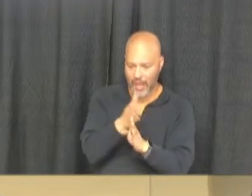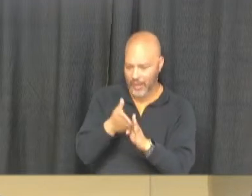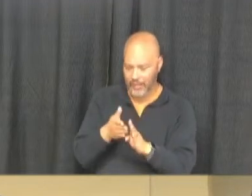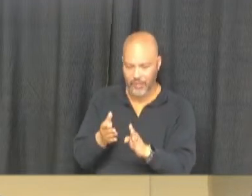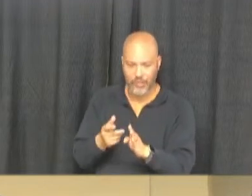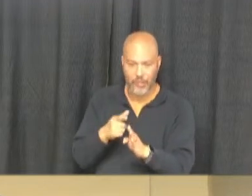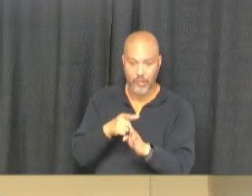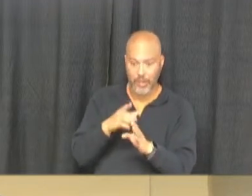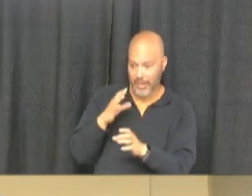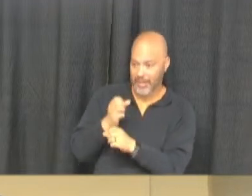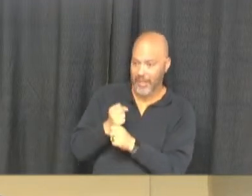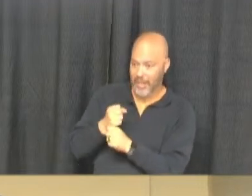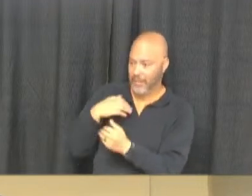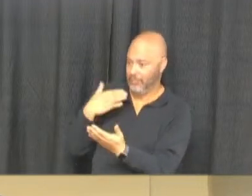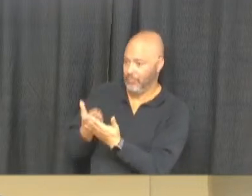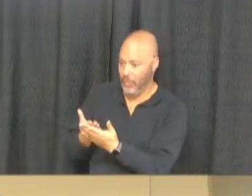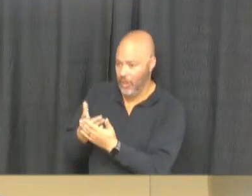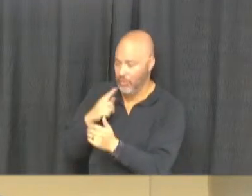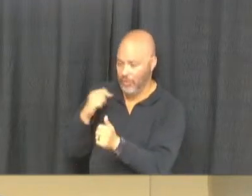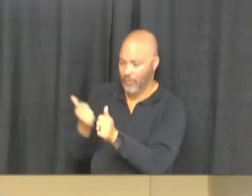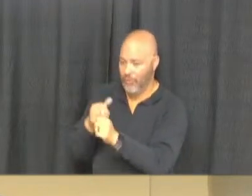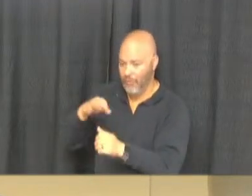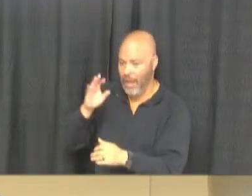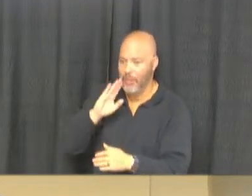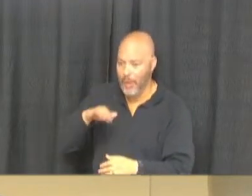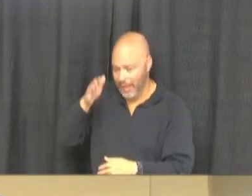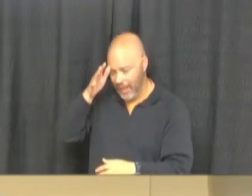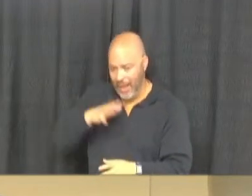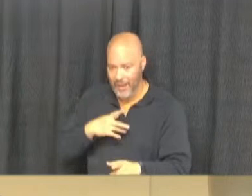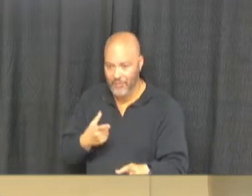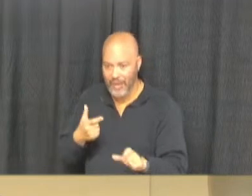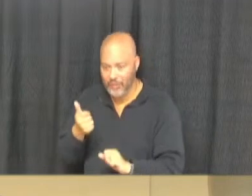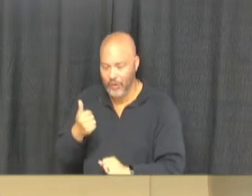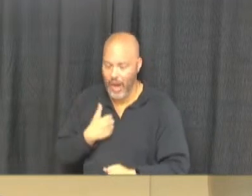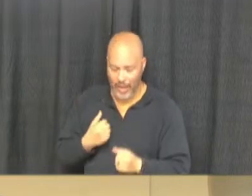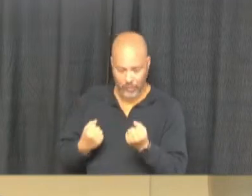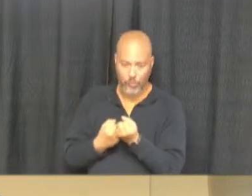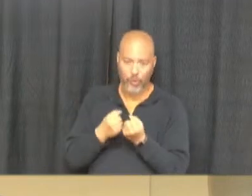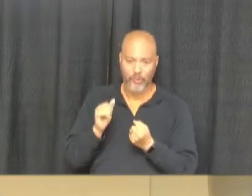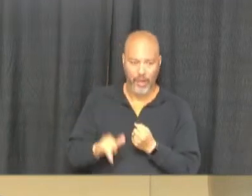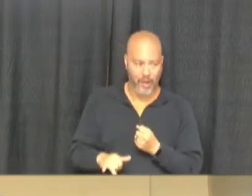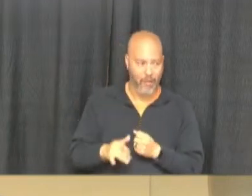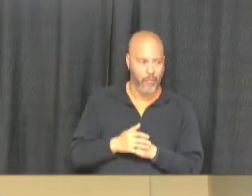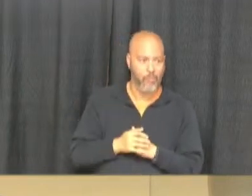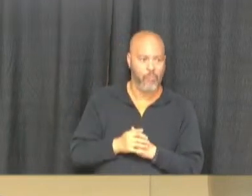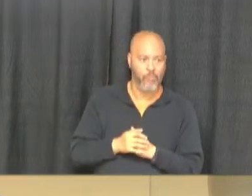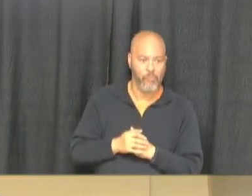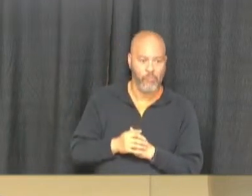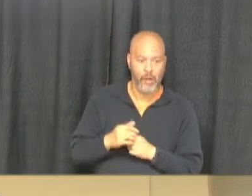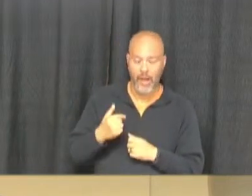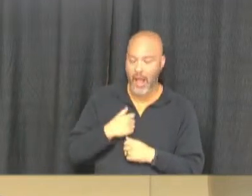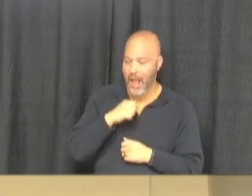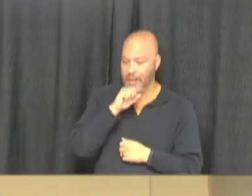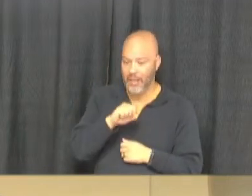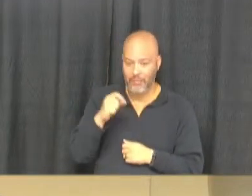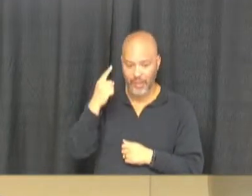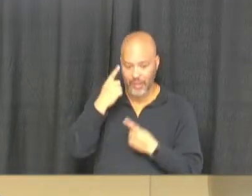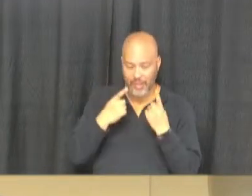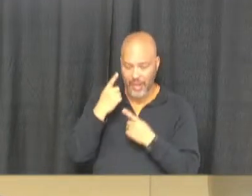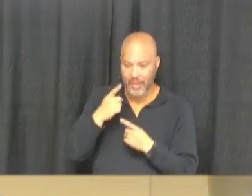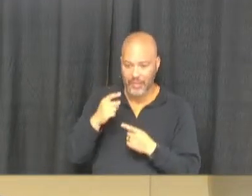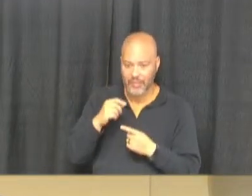crime scene faster, to get on the pursuit of the bad guys quicker, I'm in favor of that. I'd love to think that there are